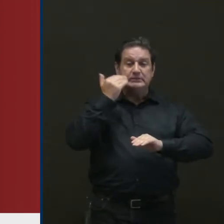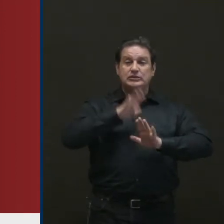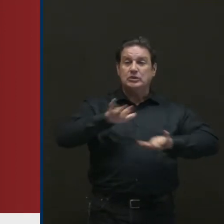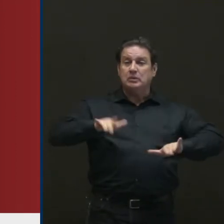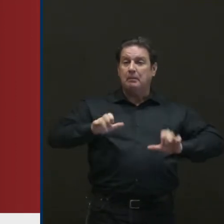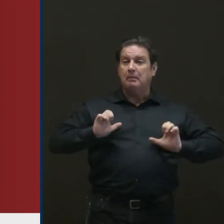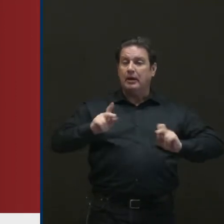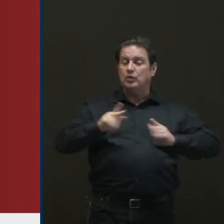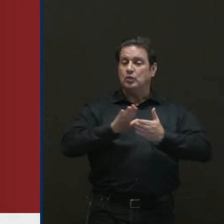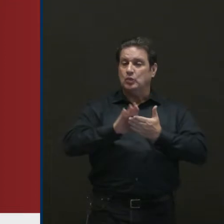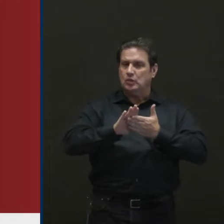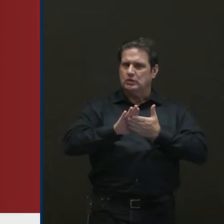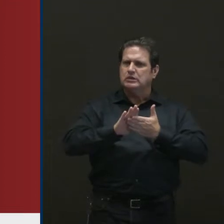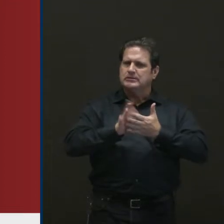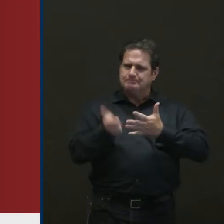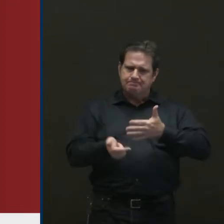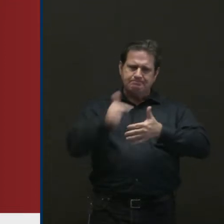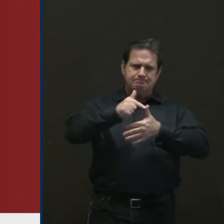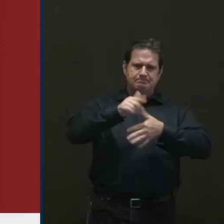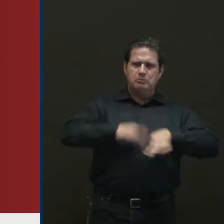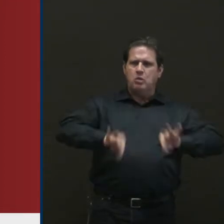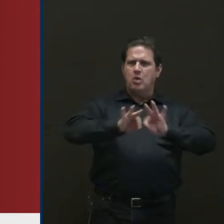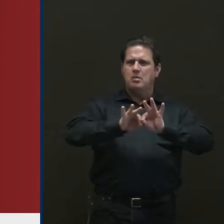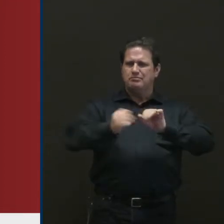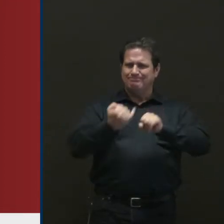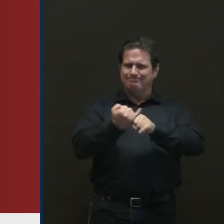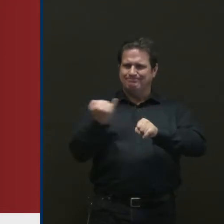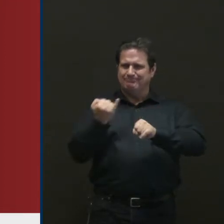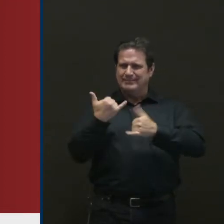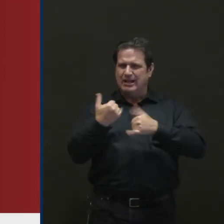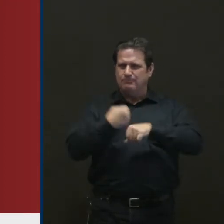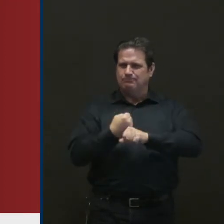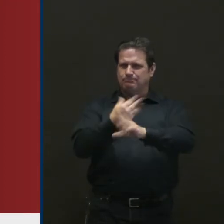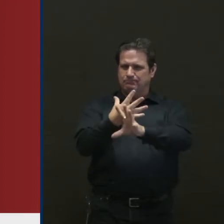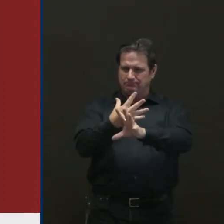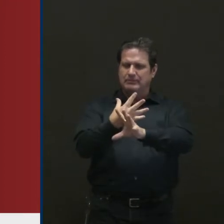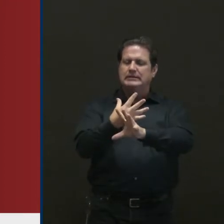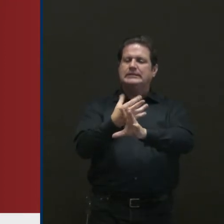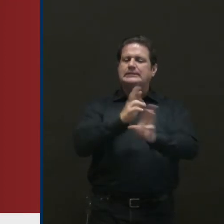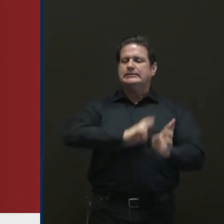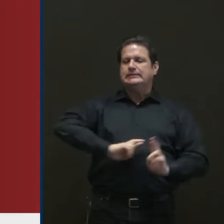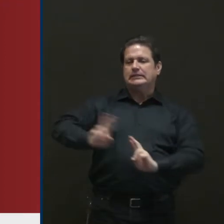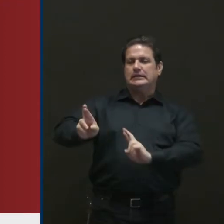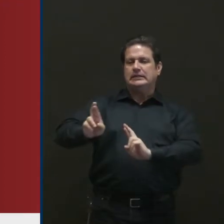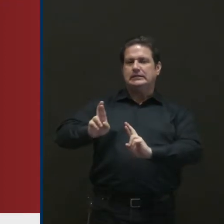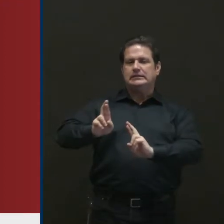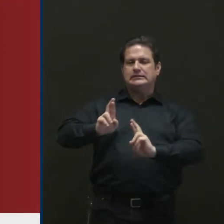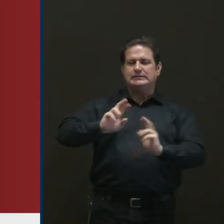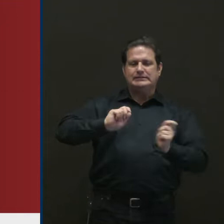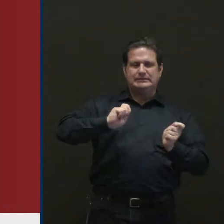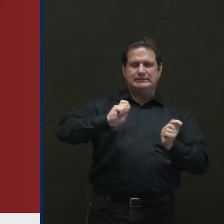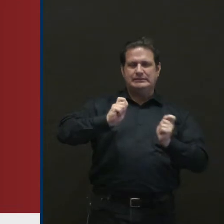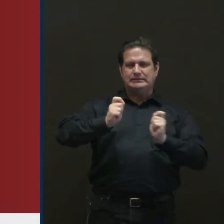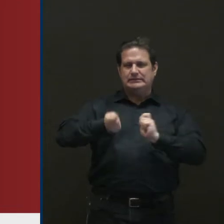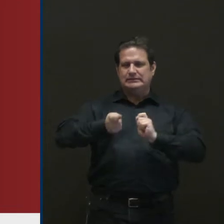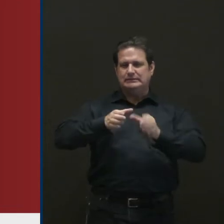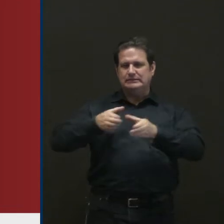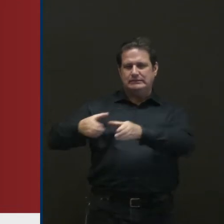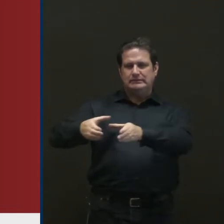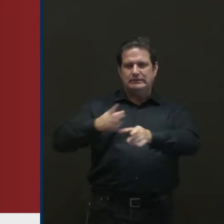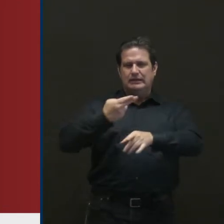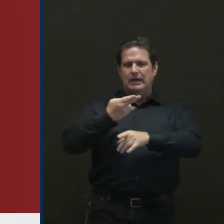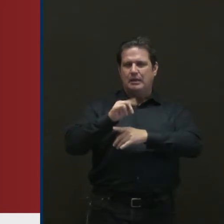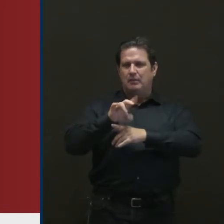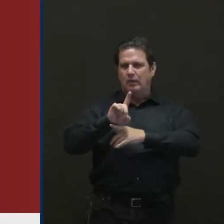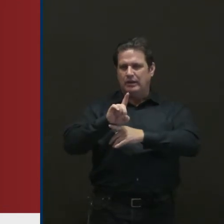back to school. Most are learning remotely at the moment, preparing for a conversion into more of a hybrid model, which is present